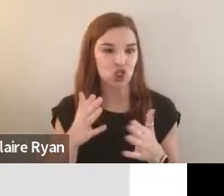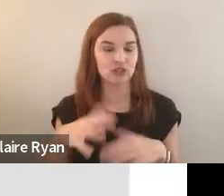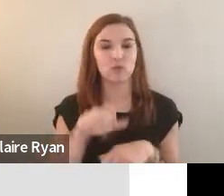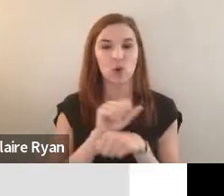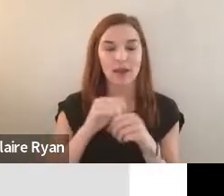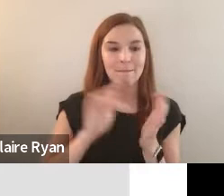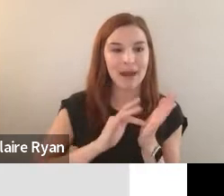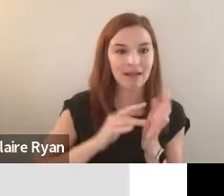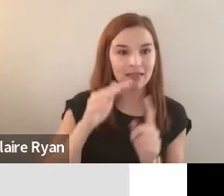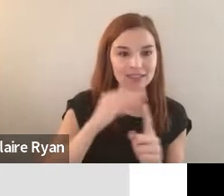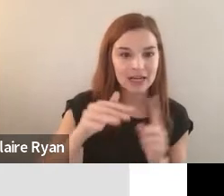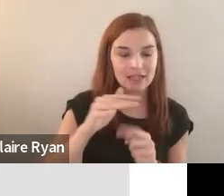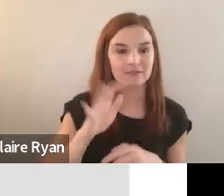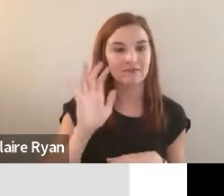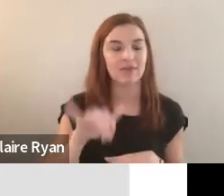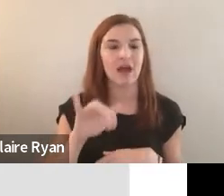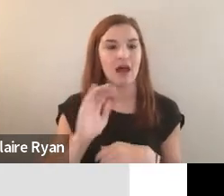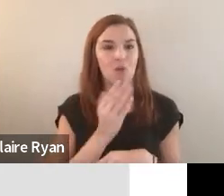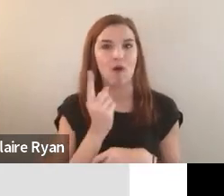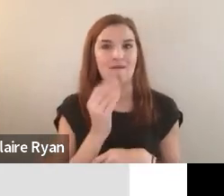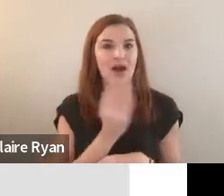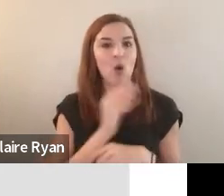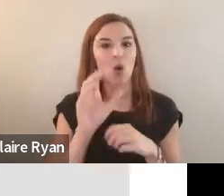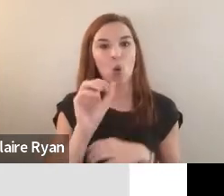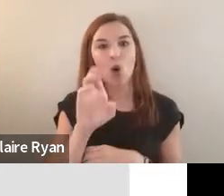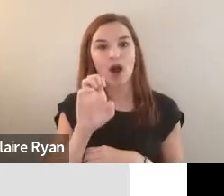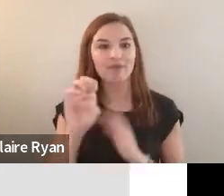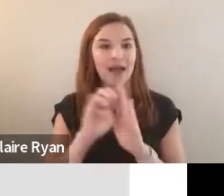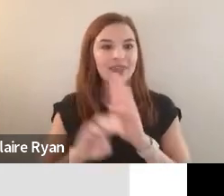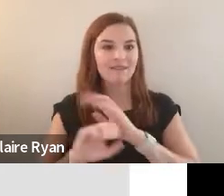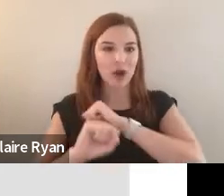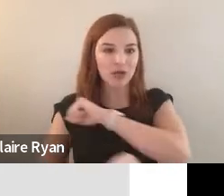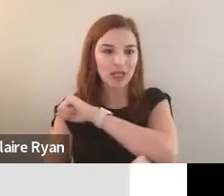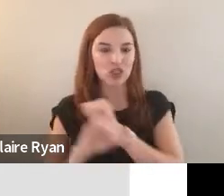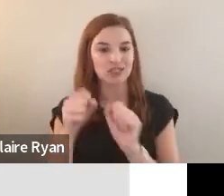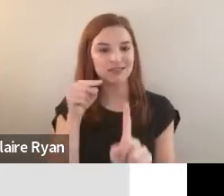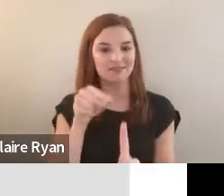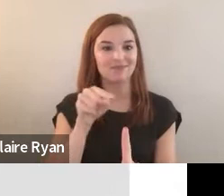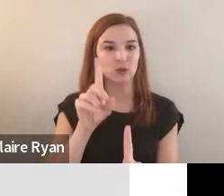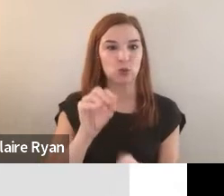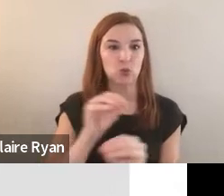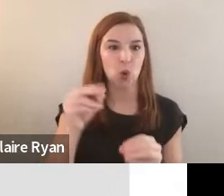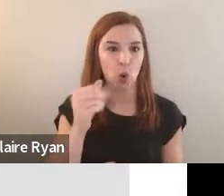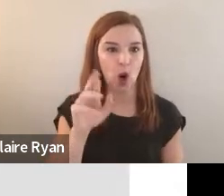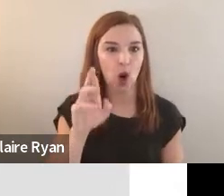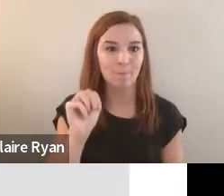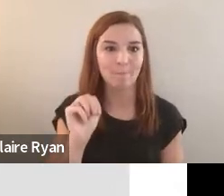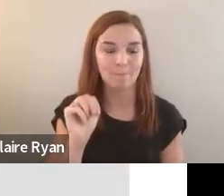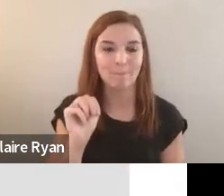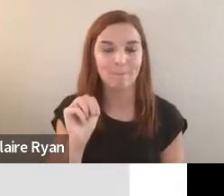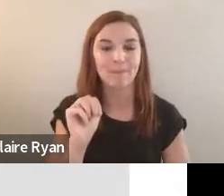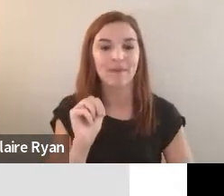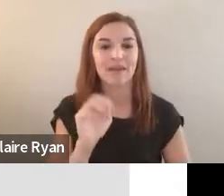So the next point for us as practitioners and those who work in a medical setting, we think about our core